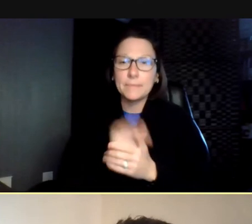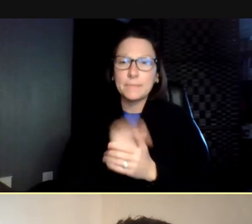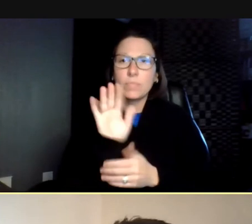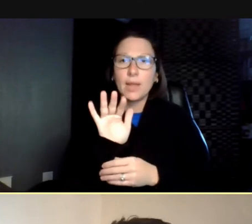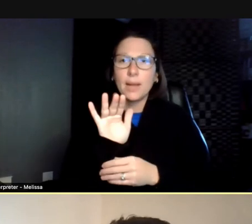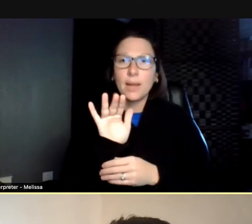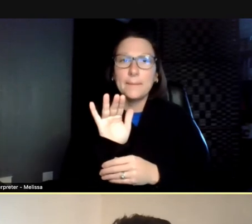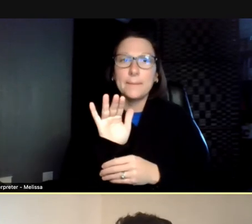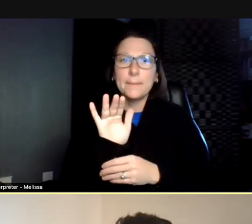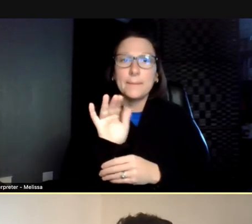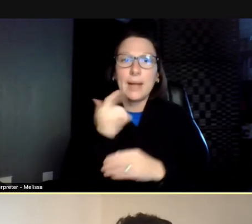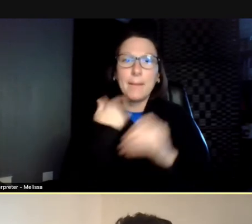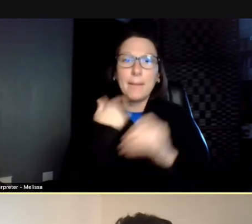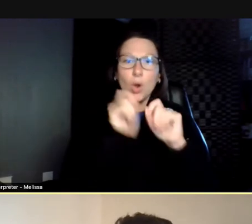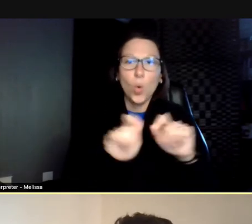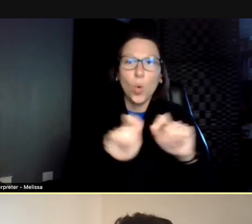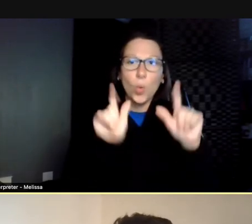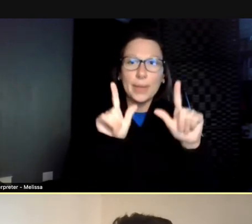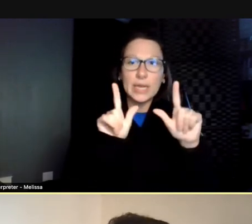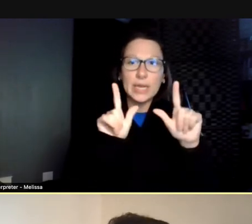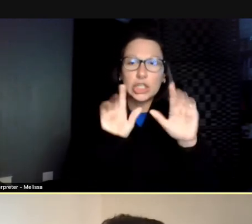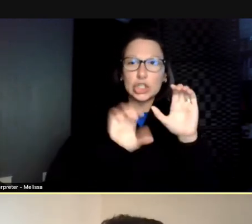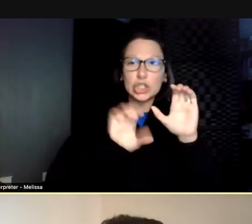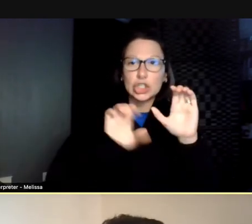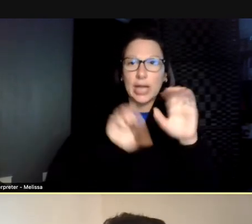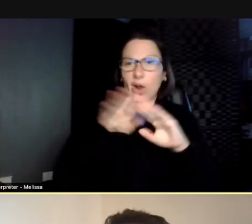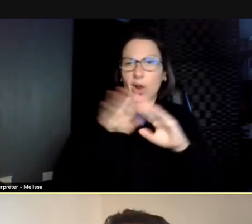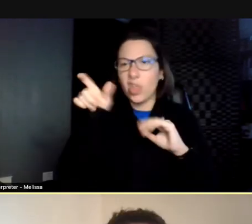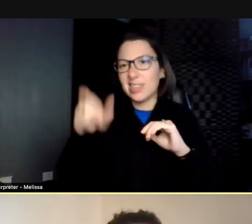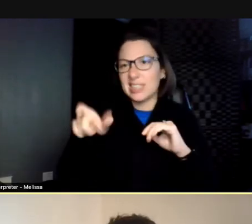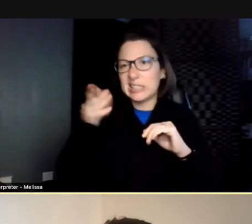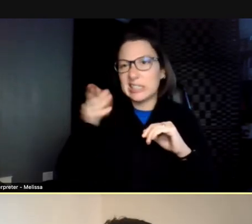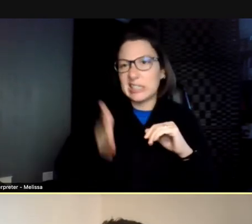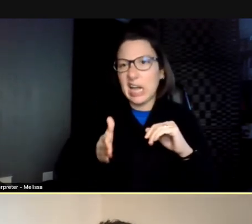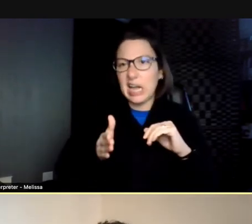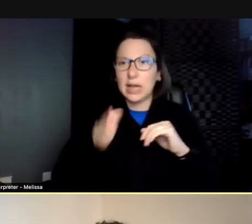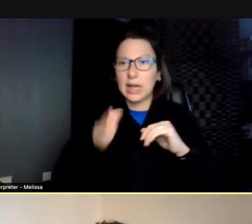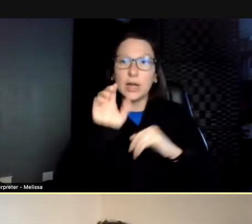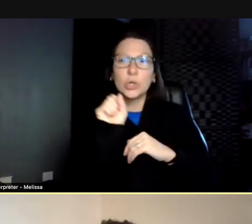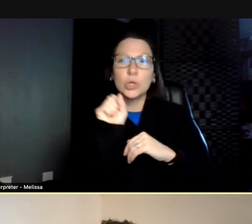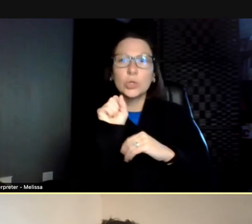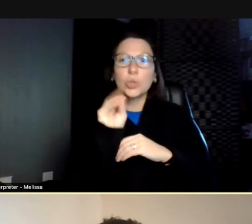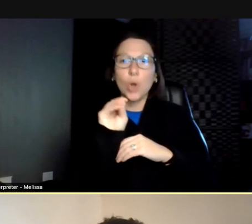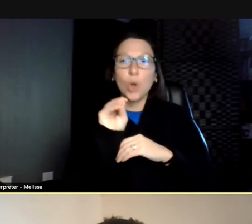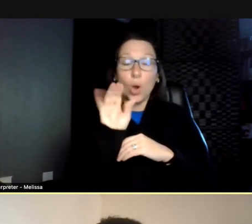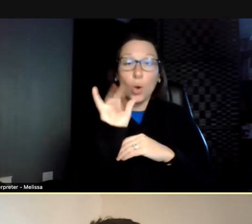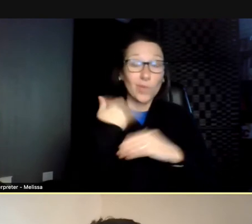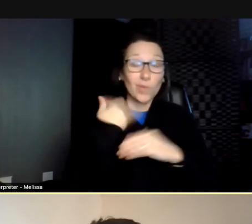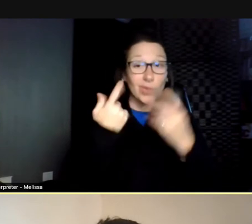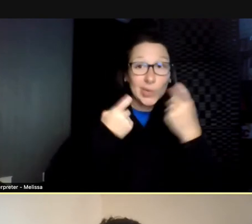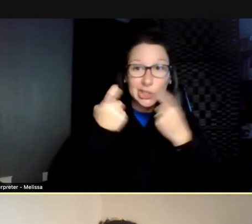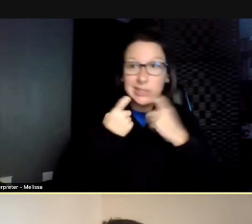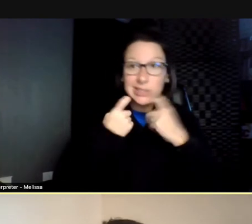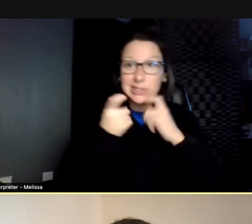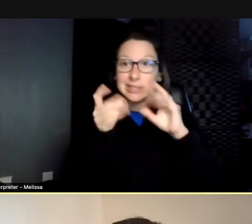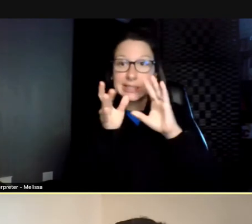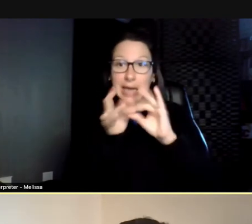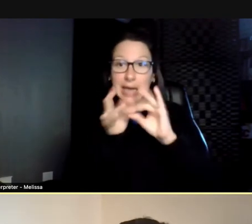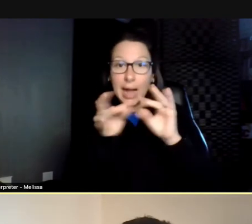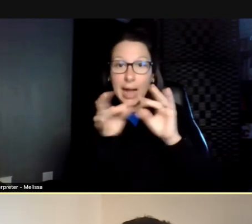I am opening up my chat box on the side, actually. So if you have any questions, comments,